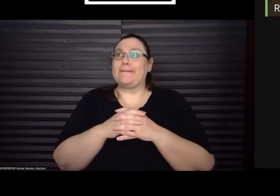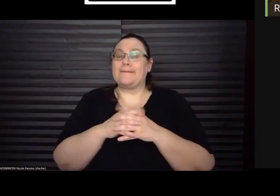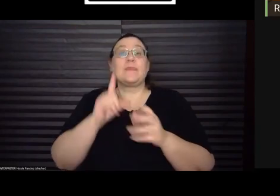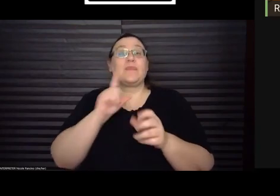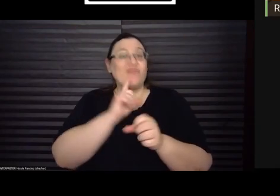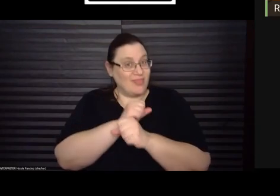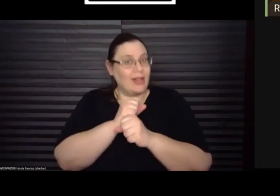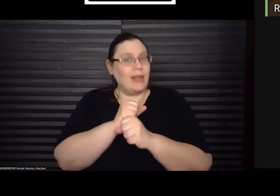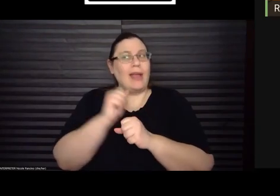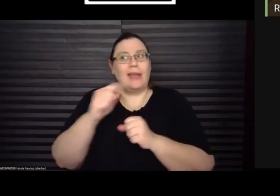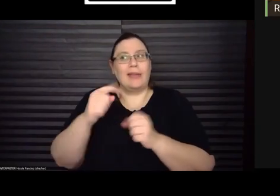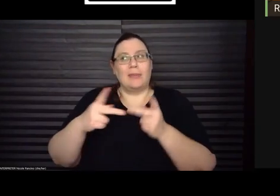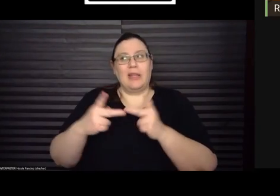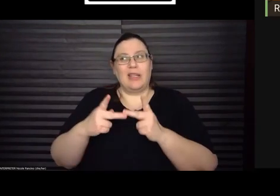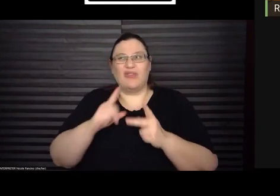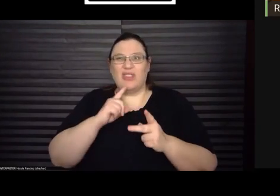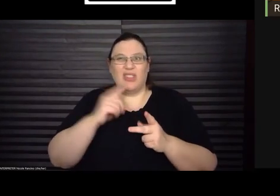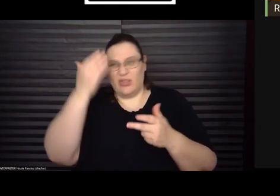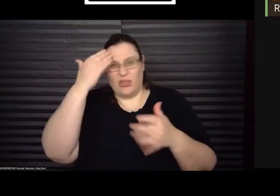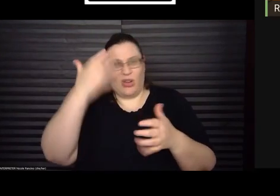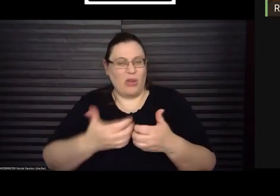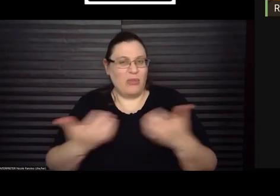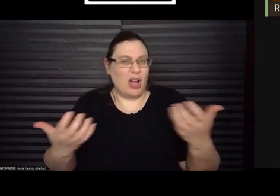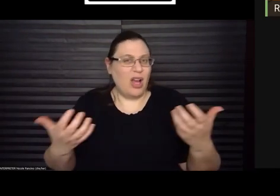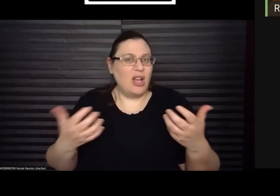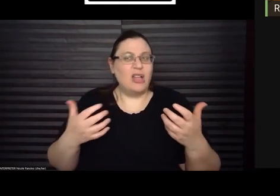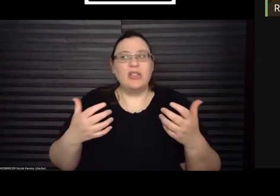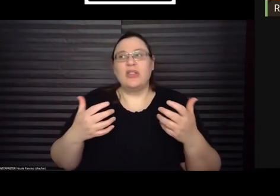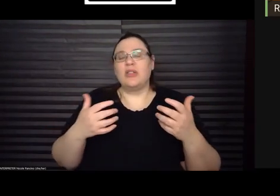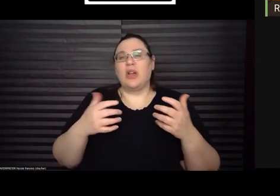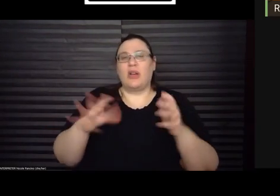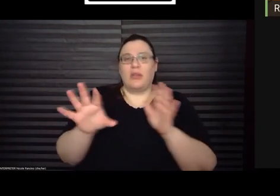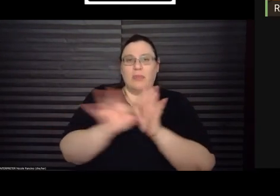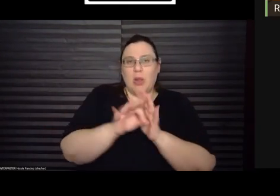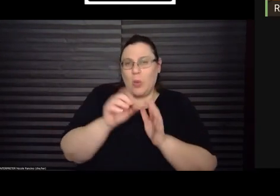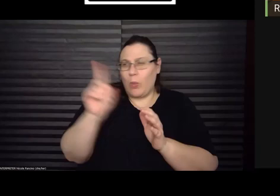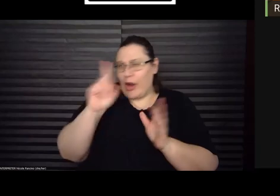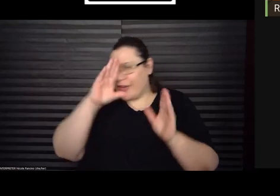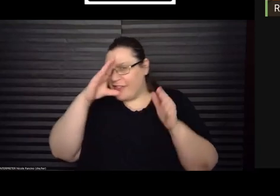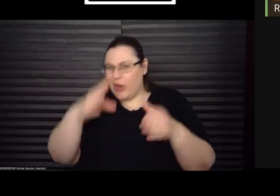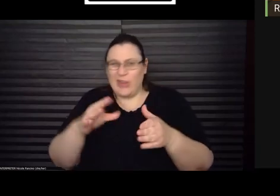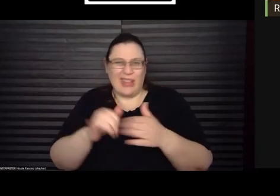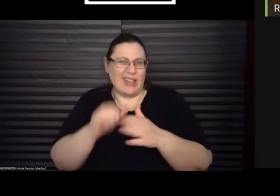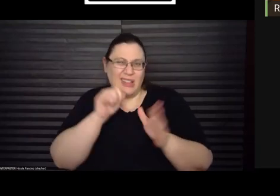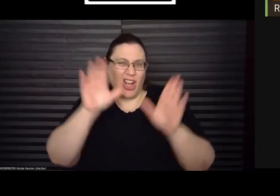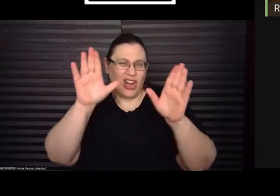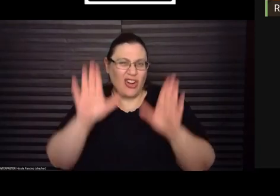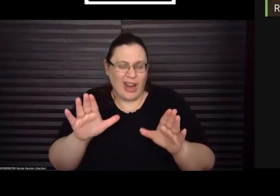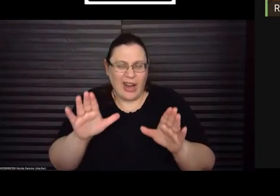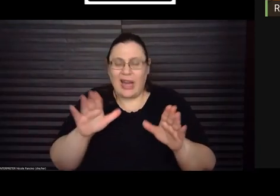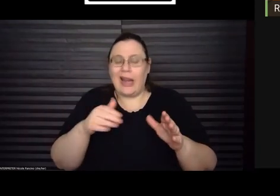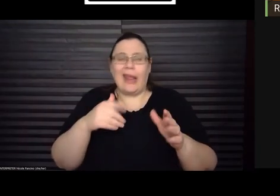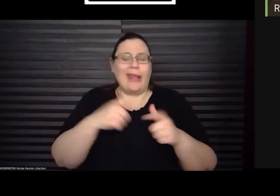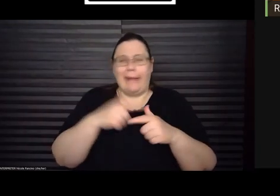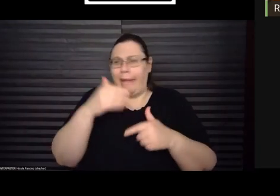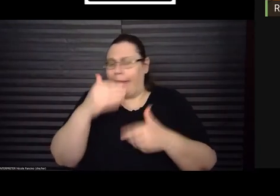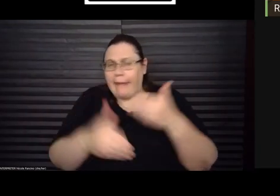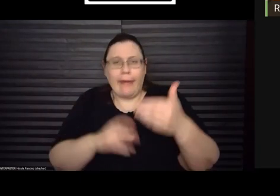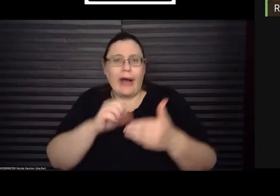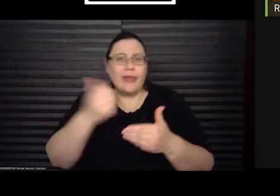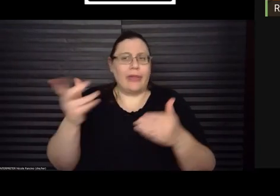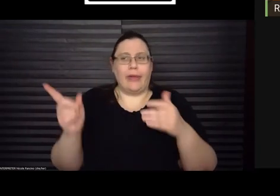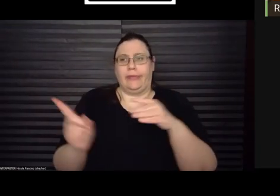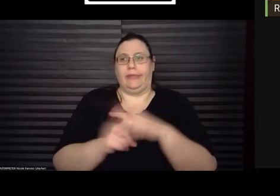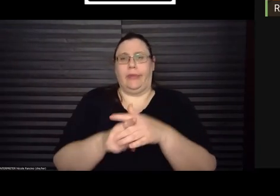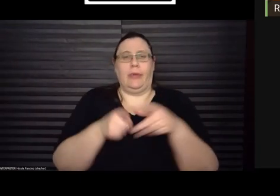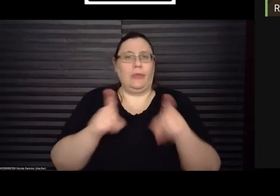you are actually at the point where you don't know that much. So maybe your choice of like what to focus on is not so great. And then you sort of run into these other